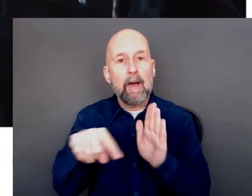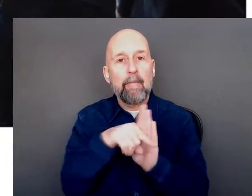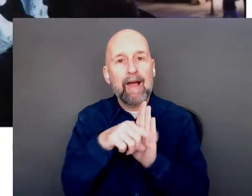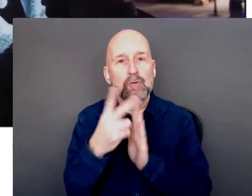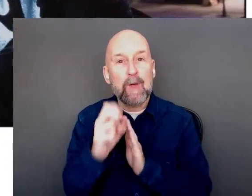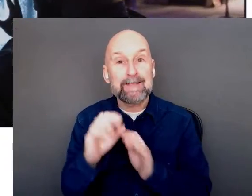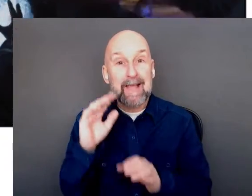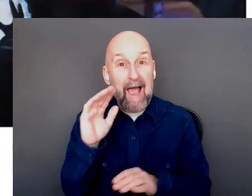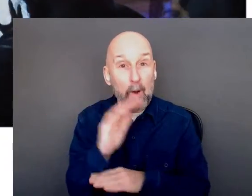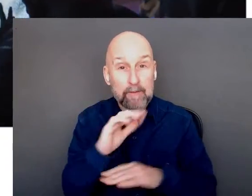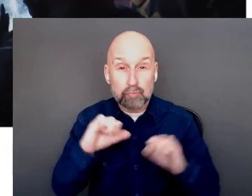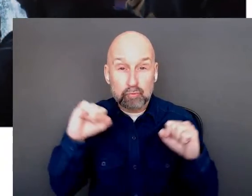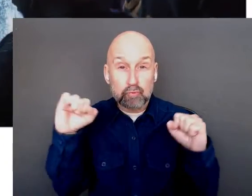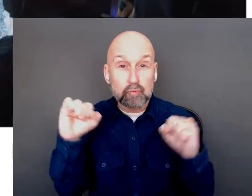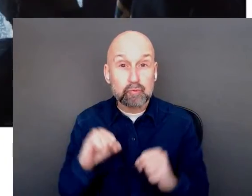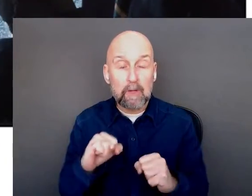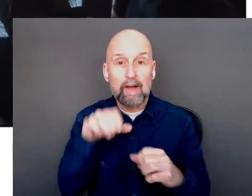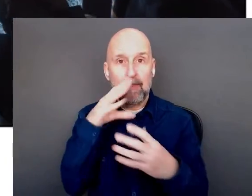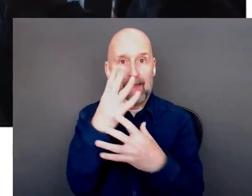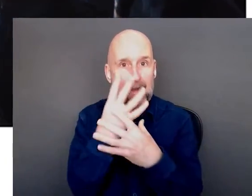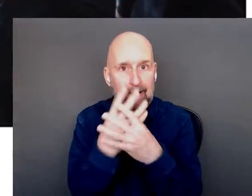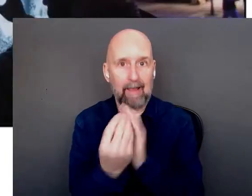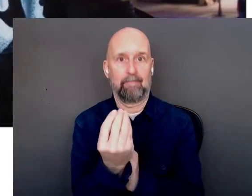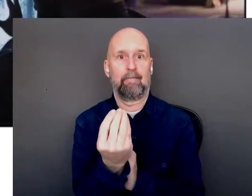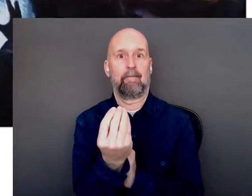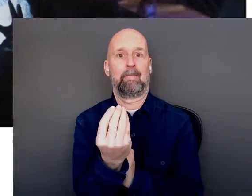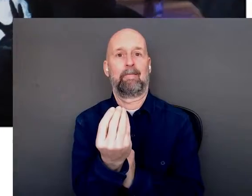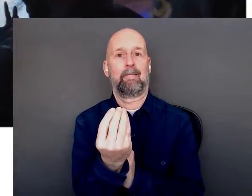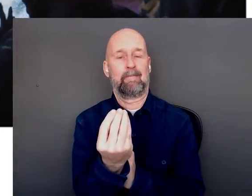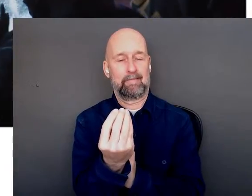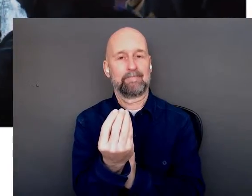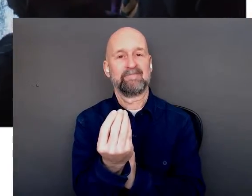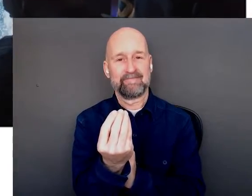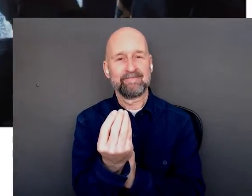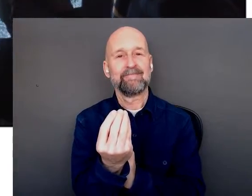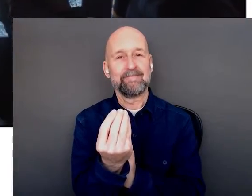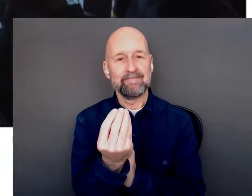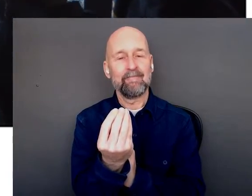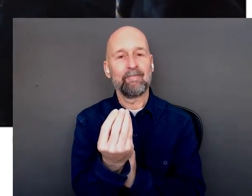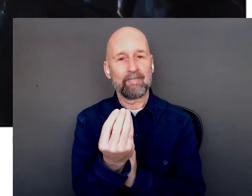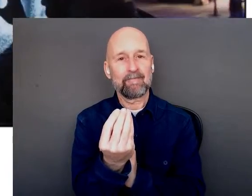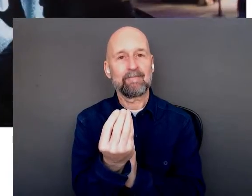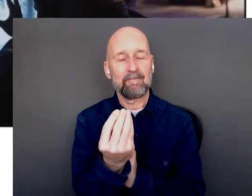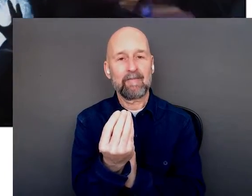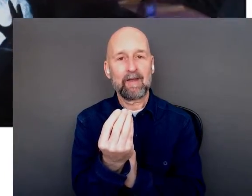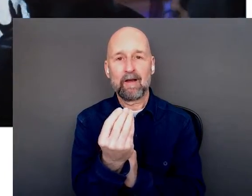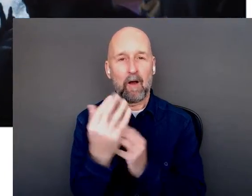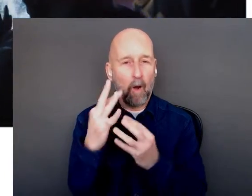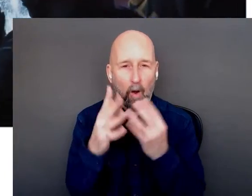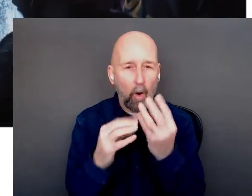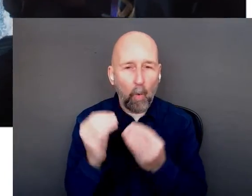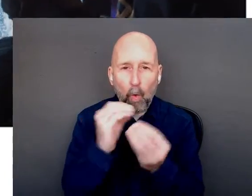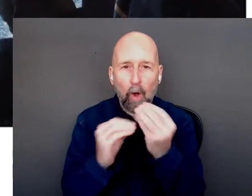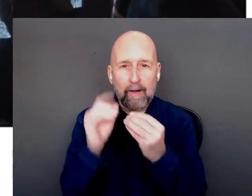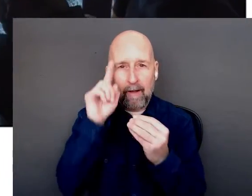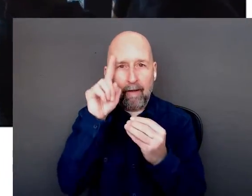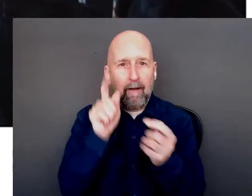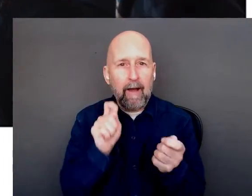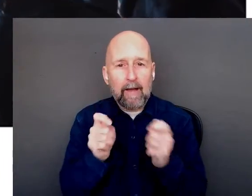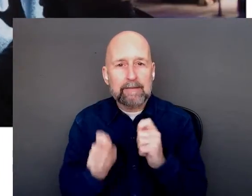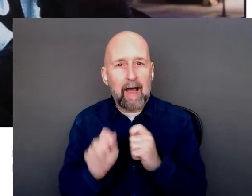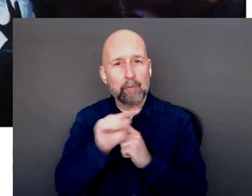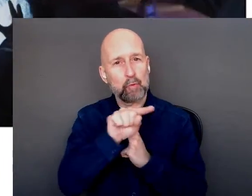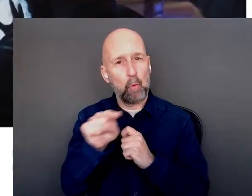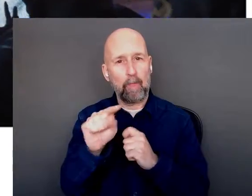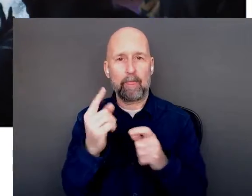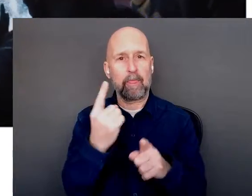get inside of the moment, and rather than working themselves and trying to adapt to what the work wants out of